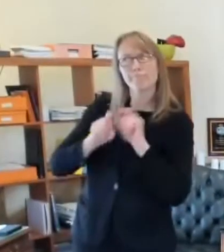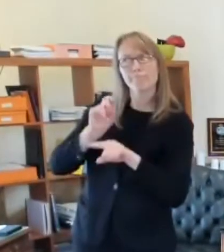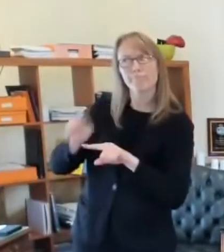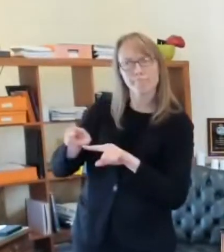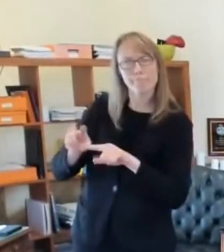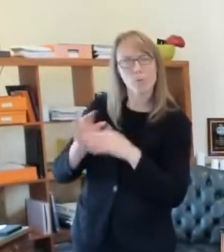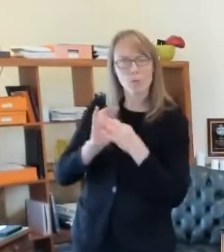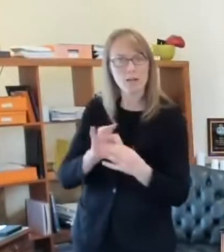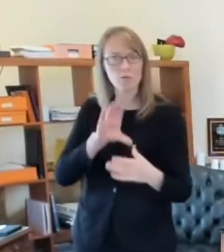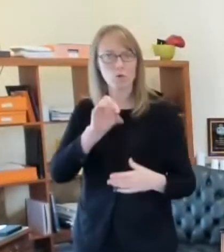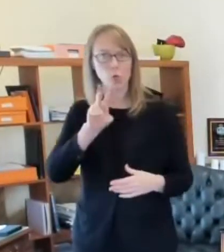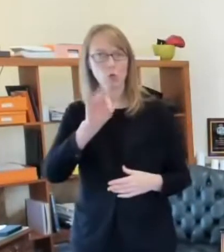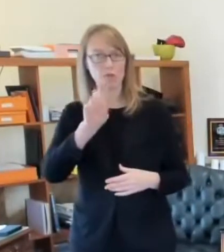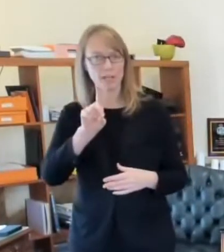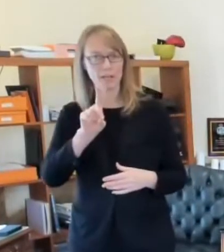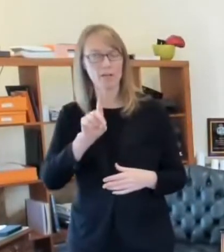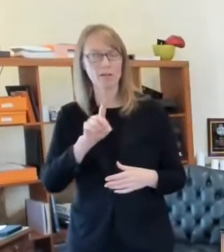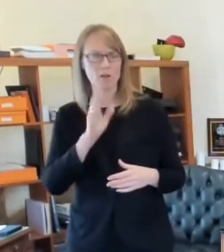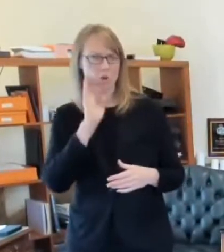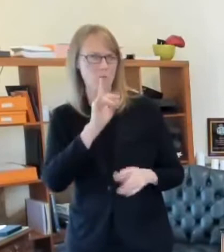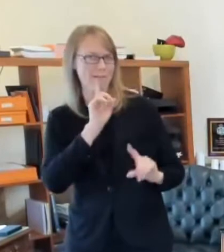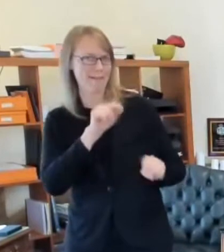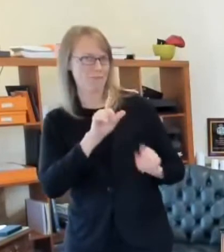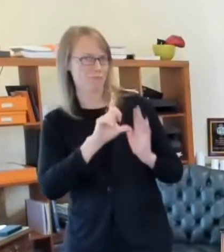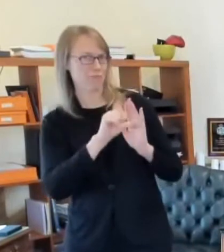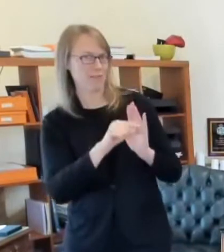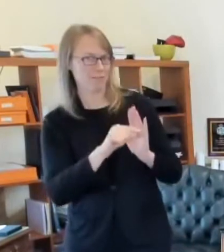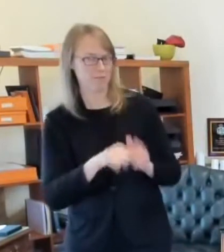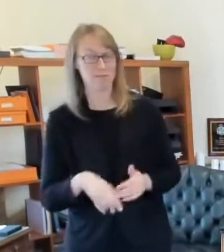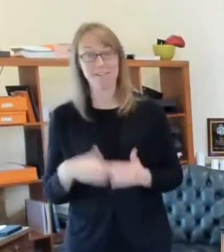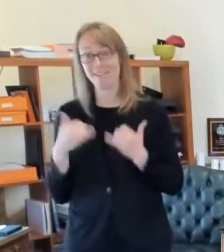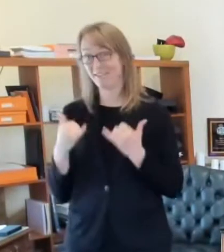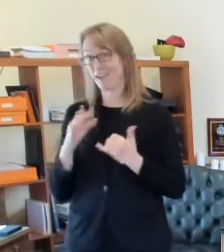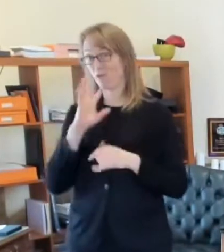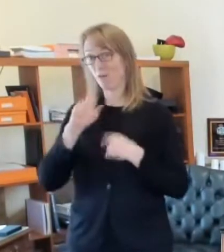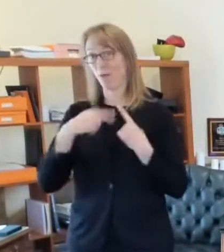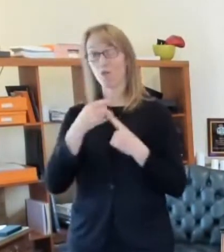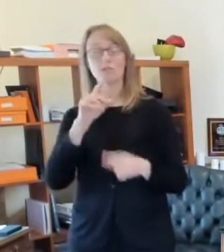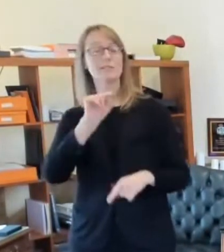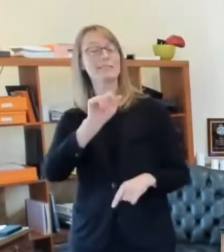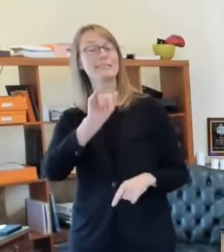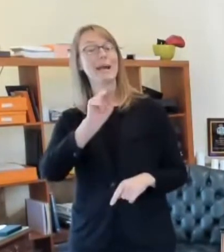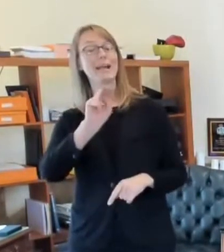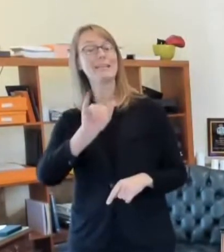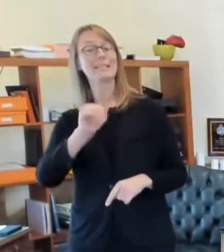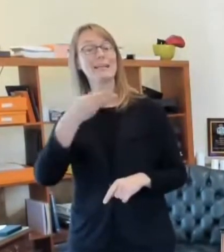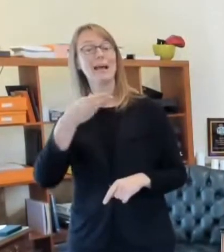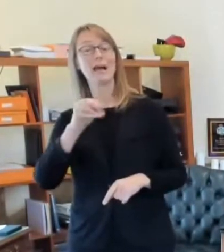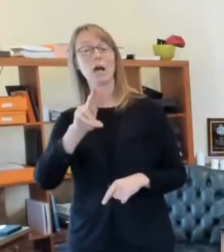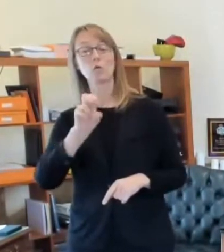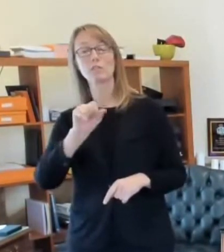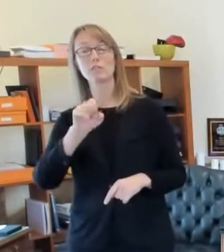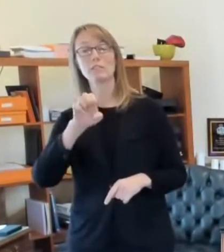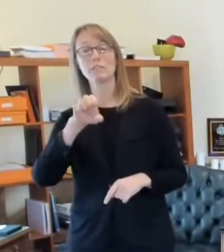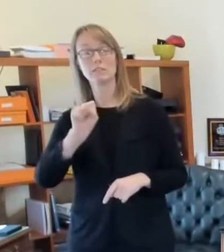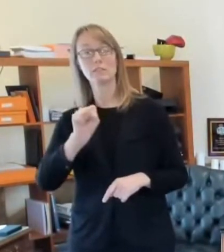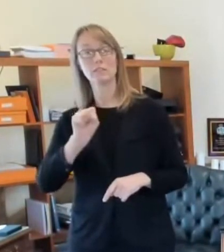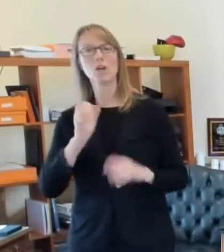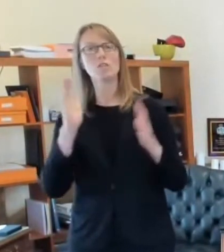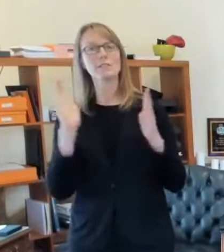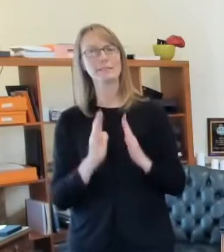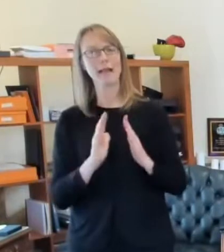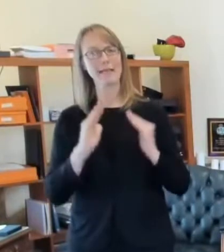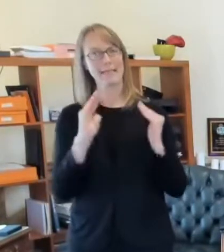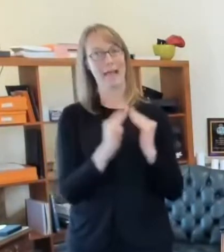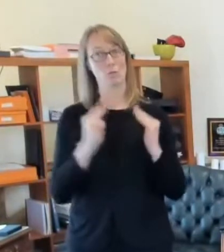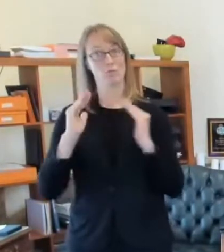minute just to talk about the tiny houses. We've talked about these a number of times, but this morning, about noon, I